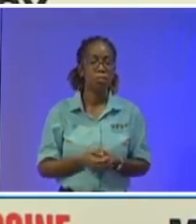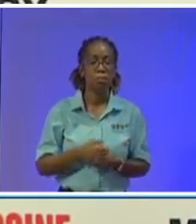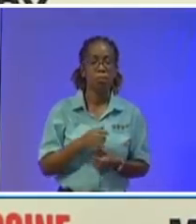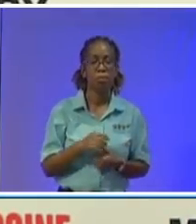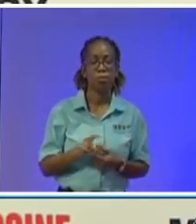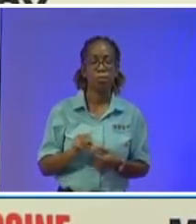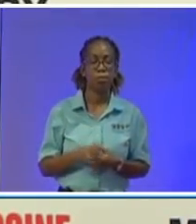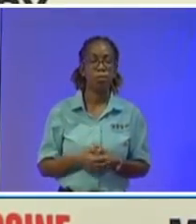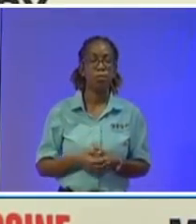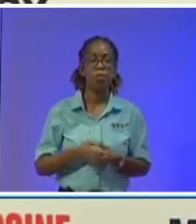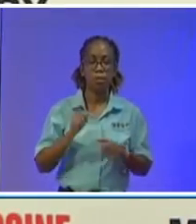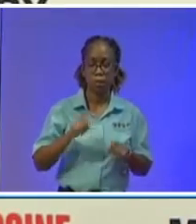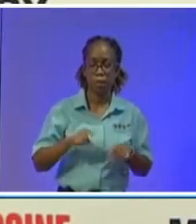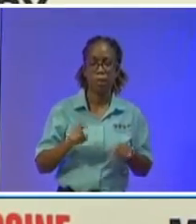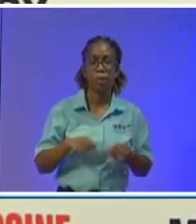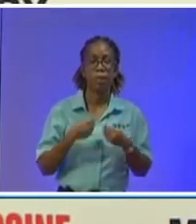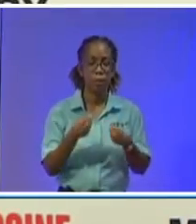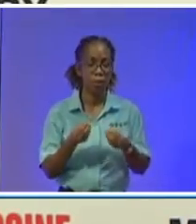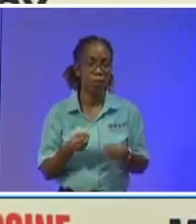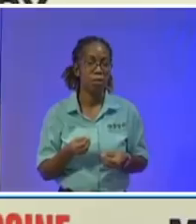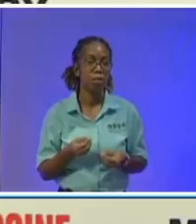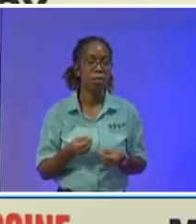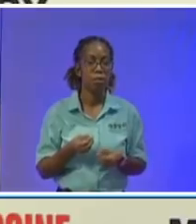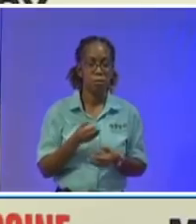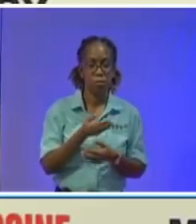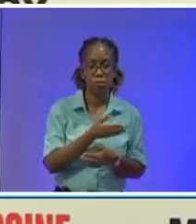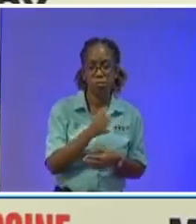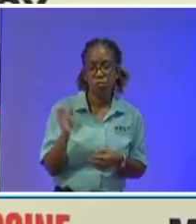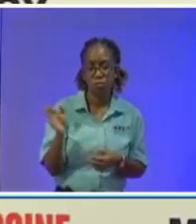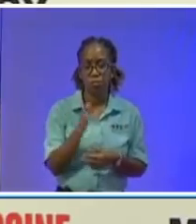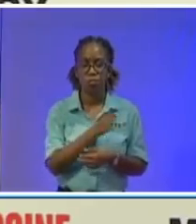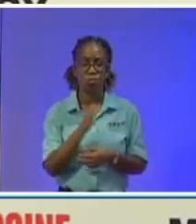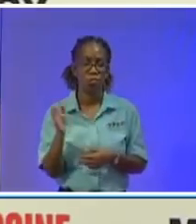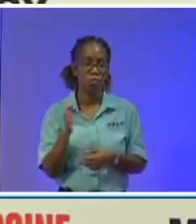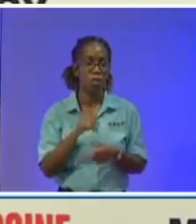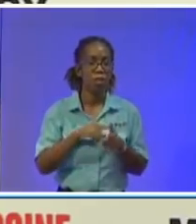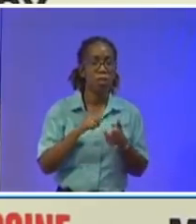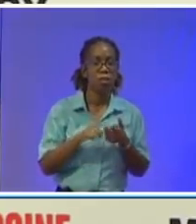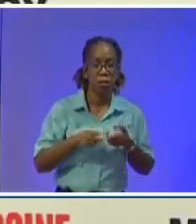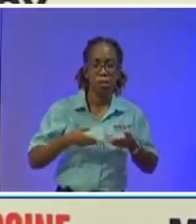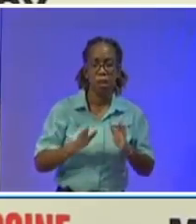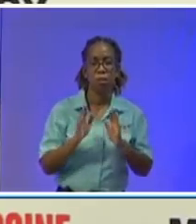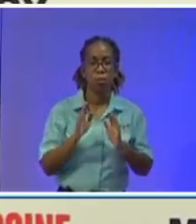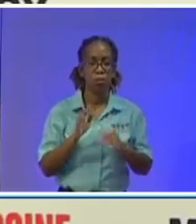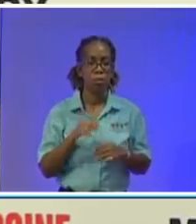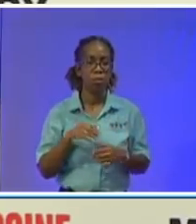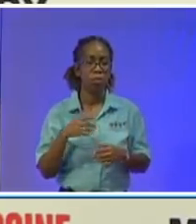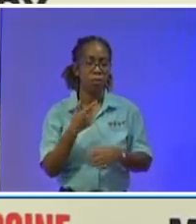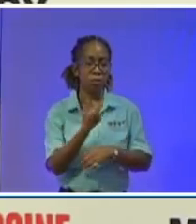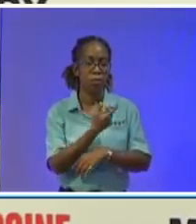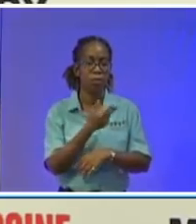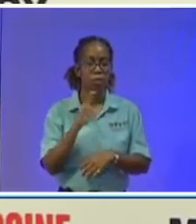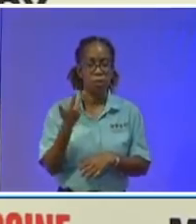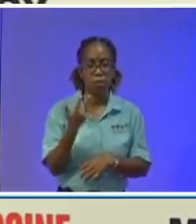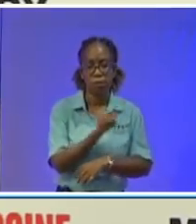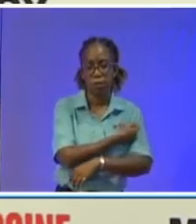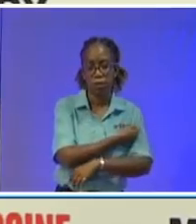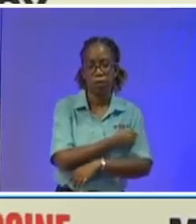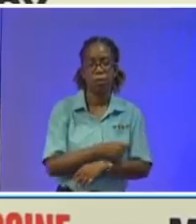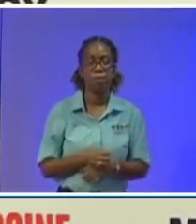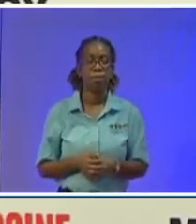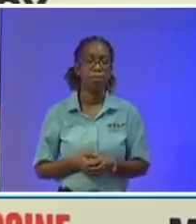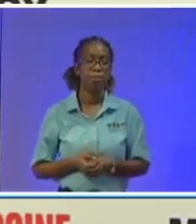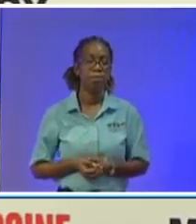time before you can have that third shot. And then we can look at recategorizing the definition of a fully vaccinated person who fall within